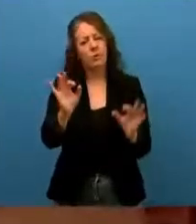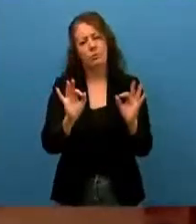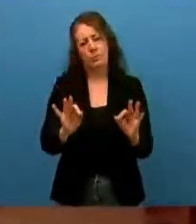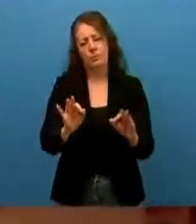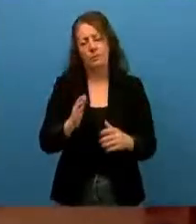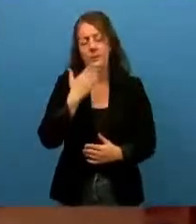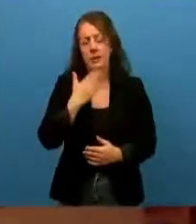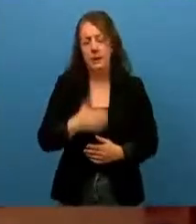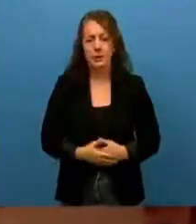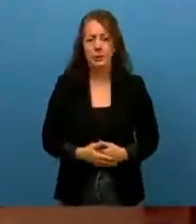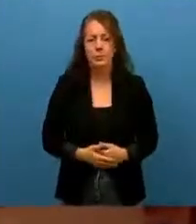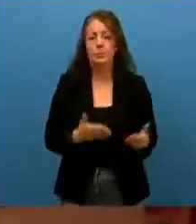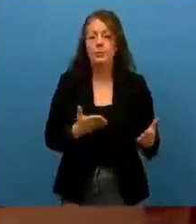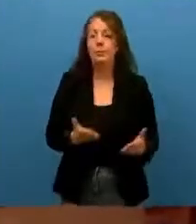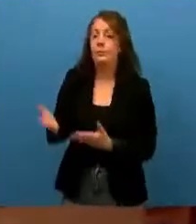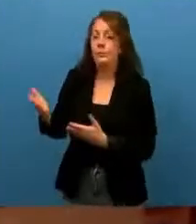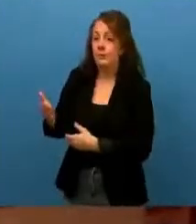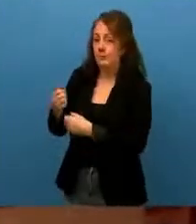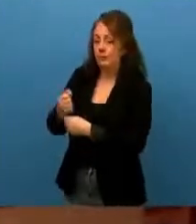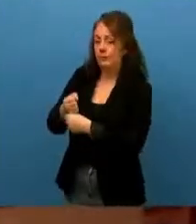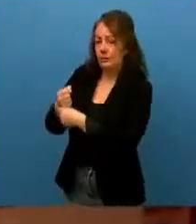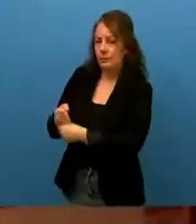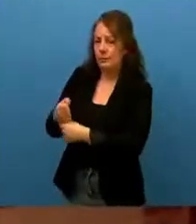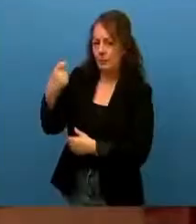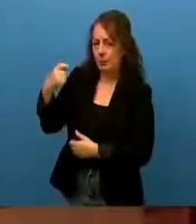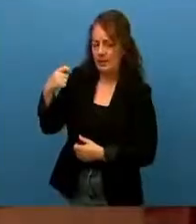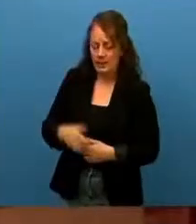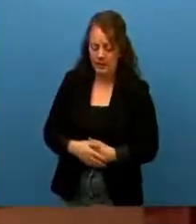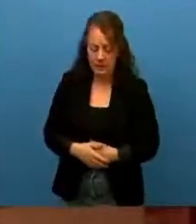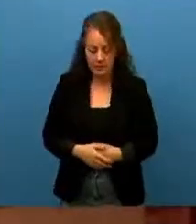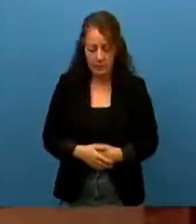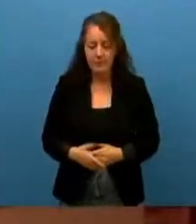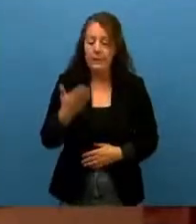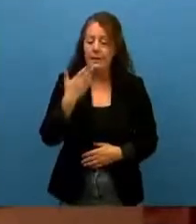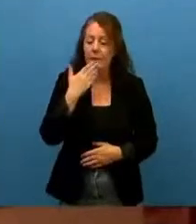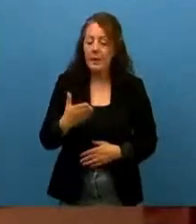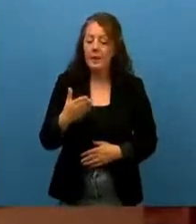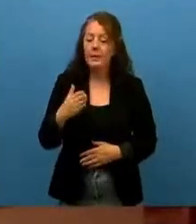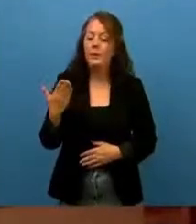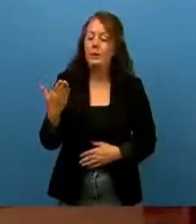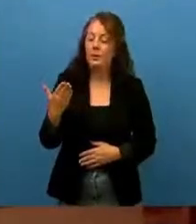Thank you very much, Mr. Mohammed. Ms. McCullough, please.